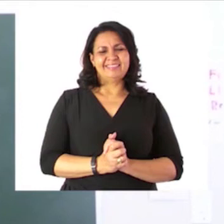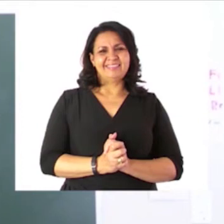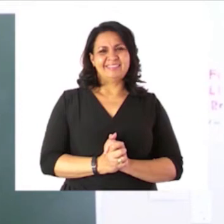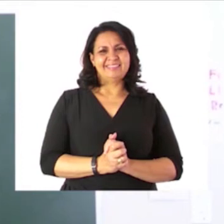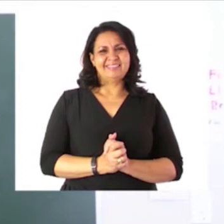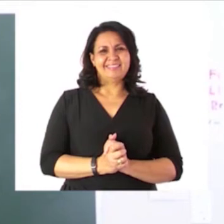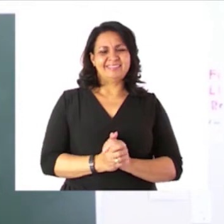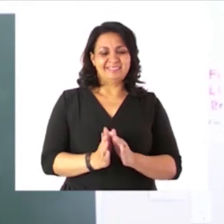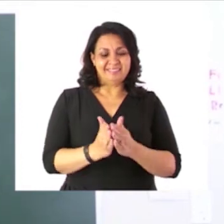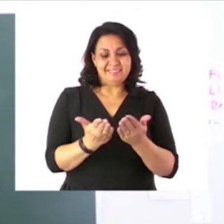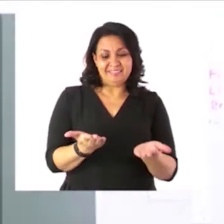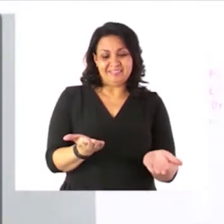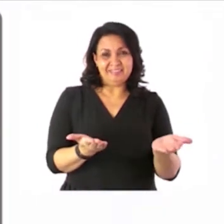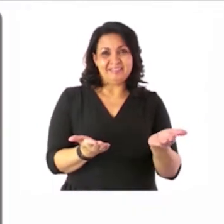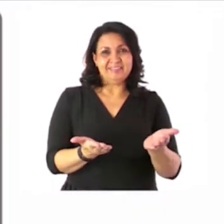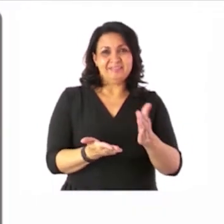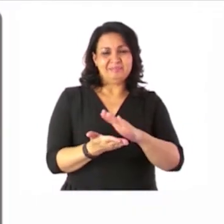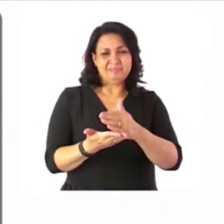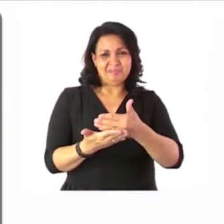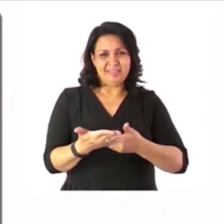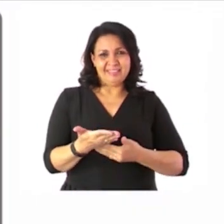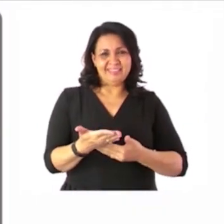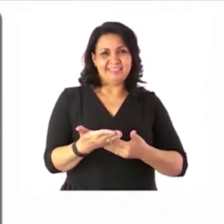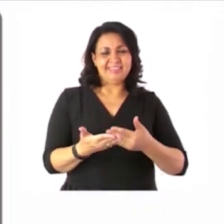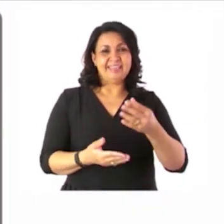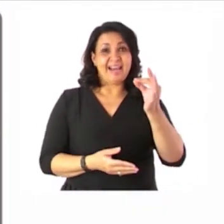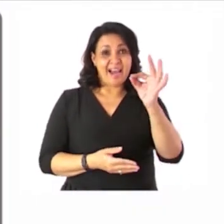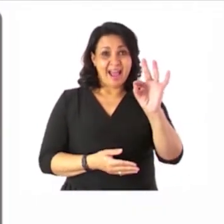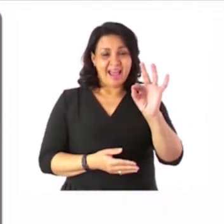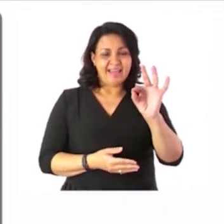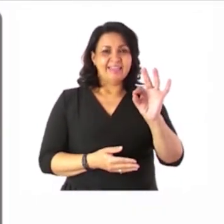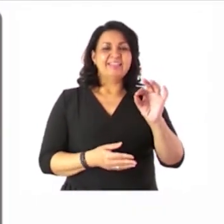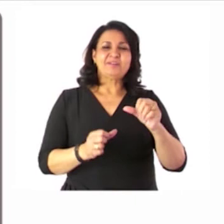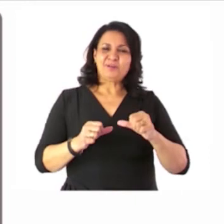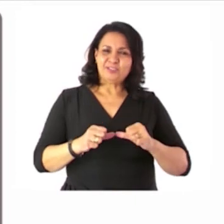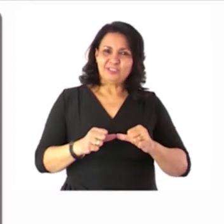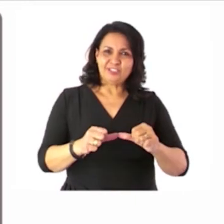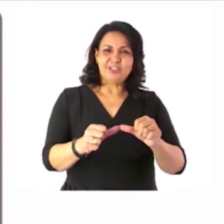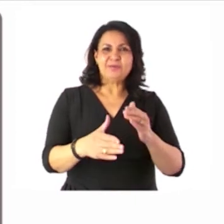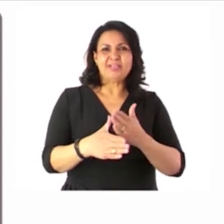to page 9 to do the exercise on there. Are you